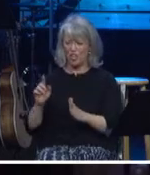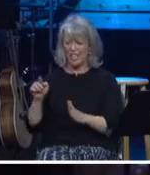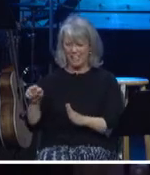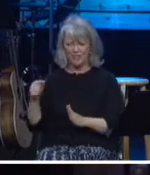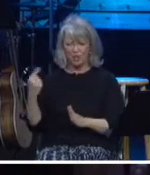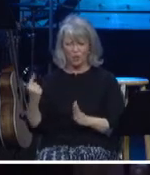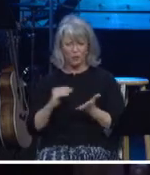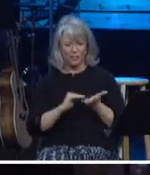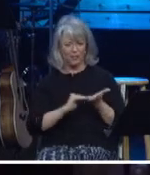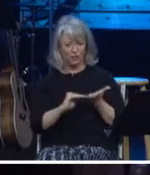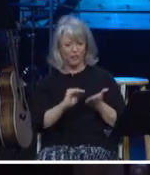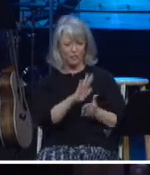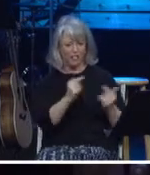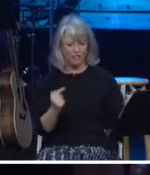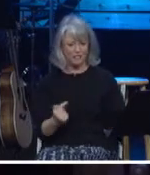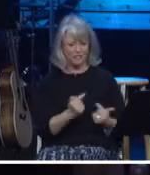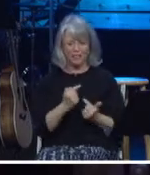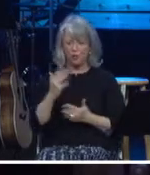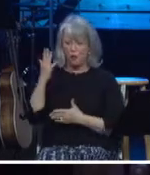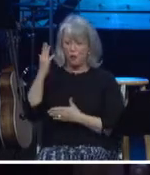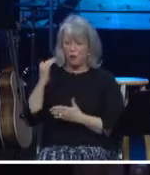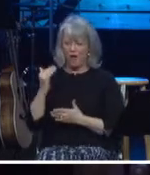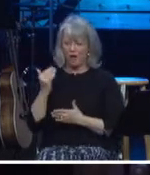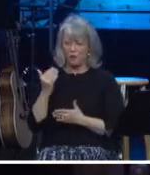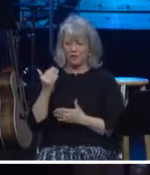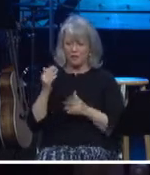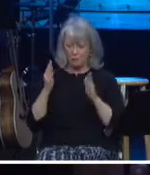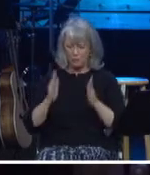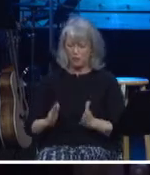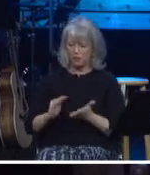would anyone reject God who has come to them?